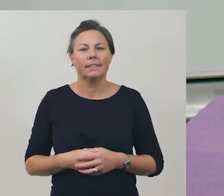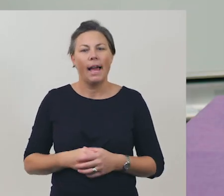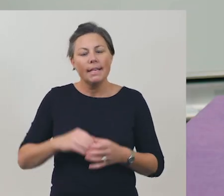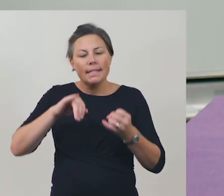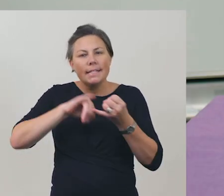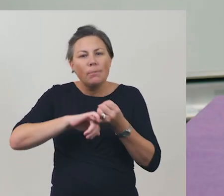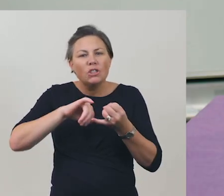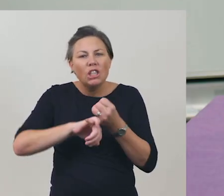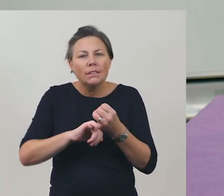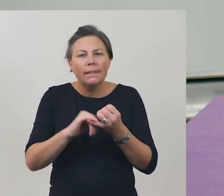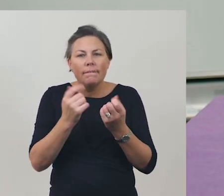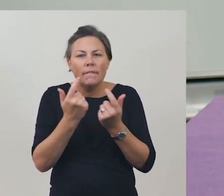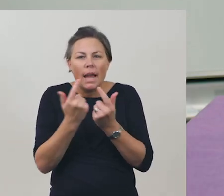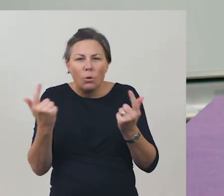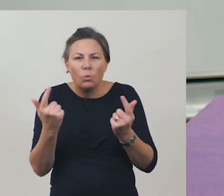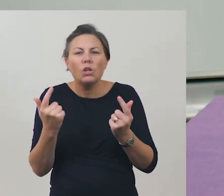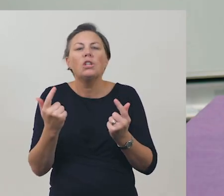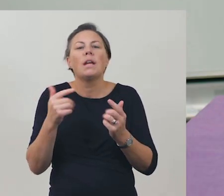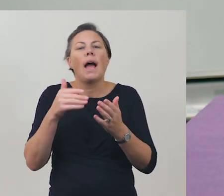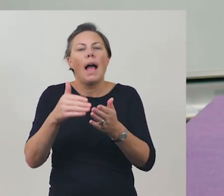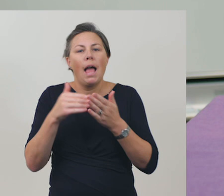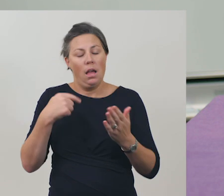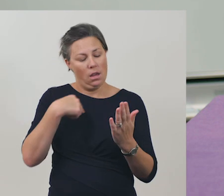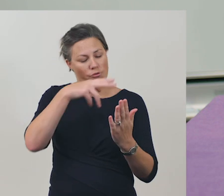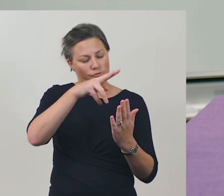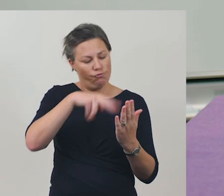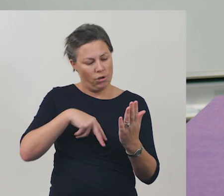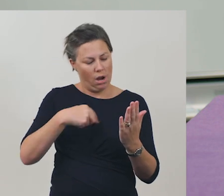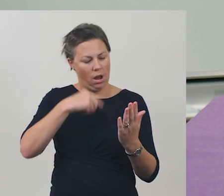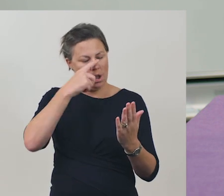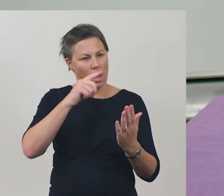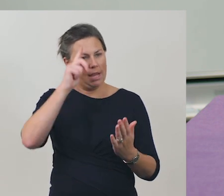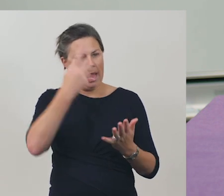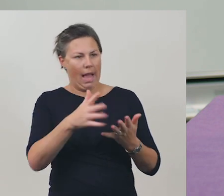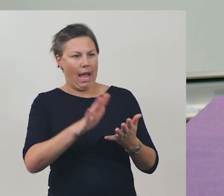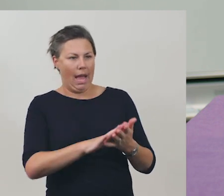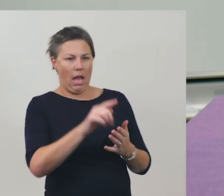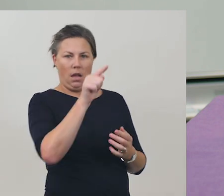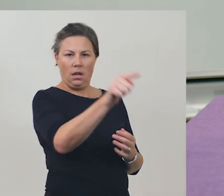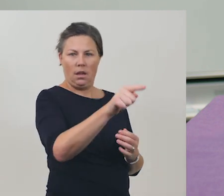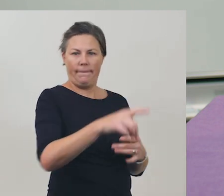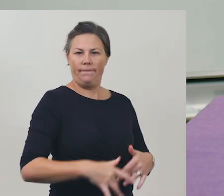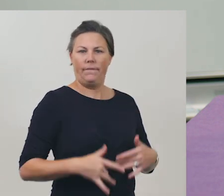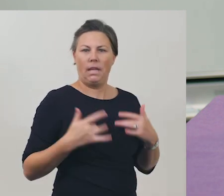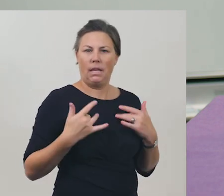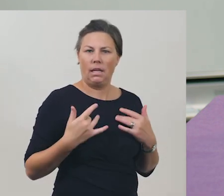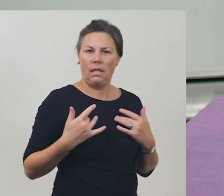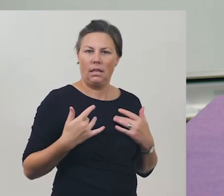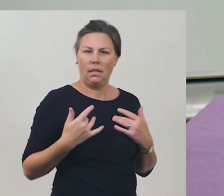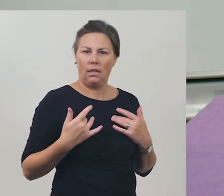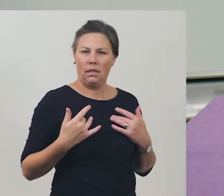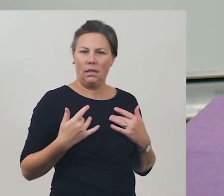language helps the reader understand the author's point of view about the evenings, which is represented in a positive way through the use of the